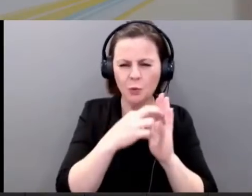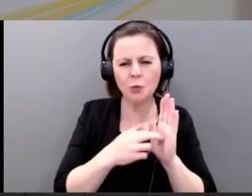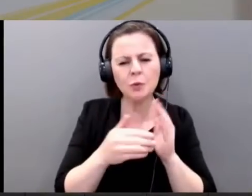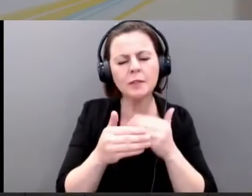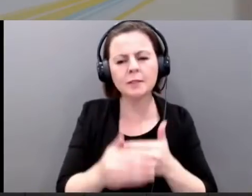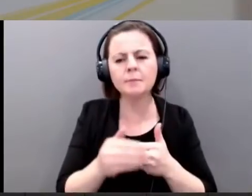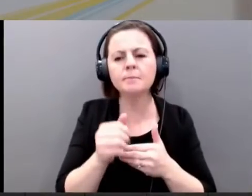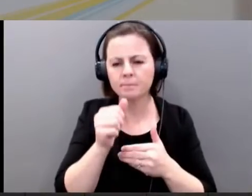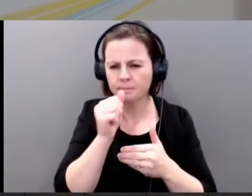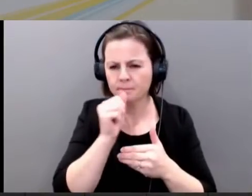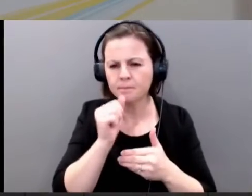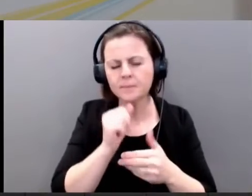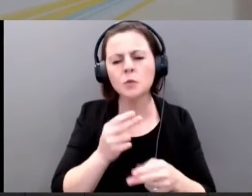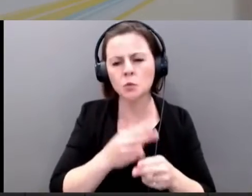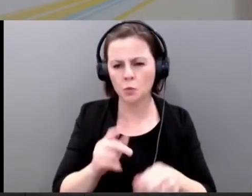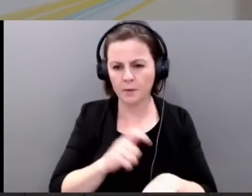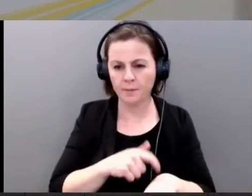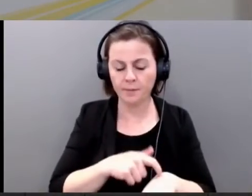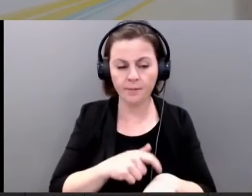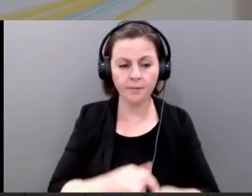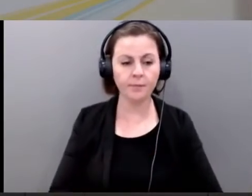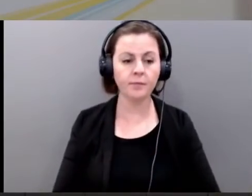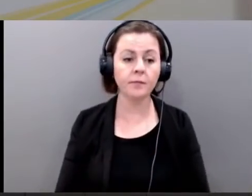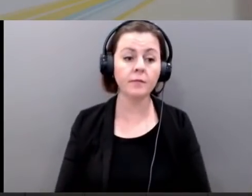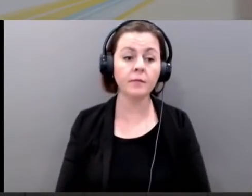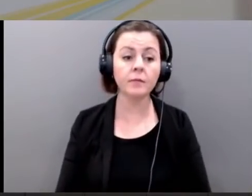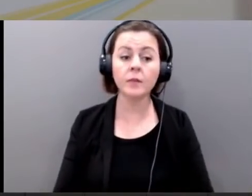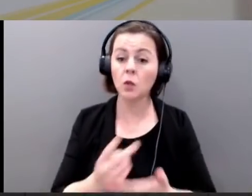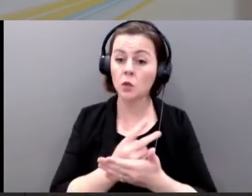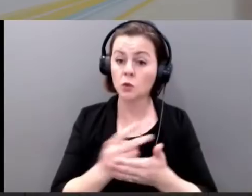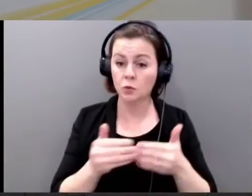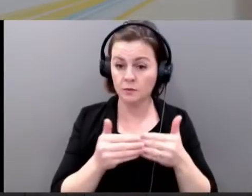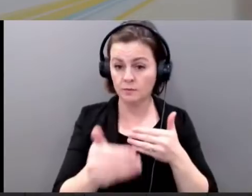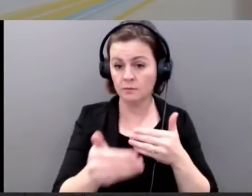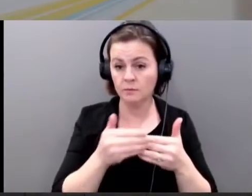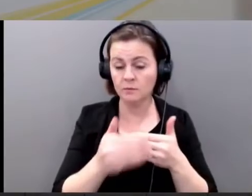time. During the next 2 weeks, Islanders are